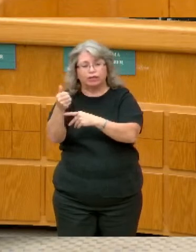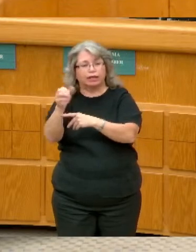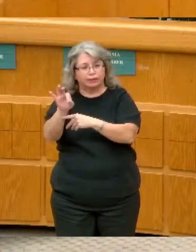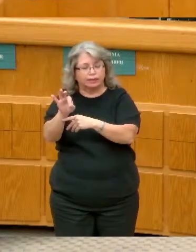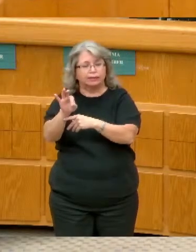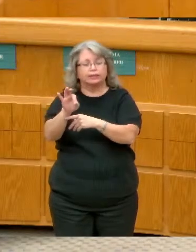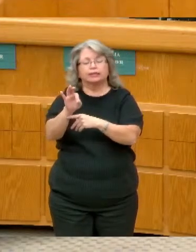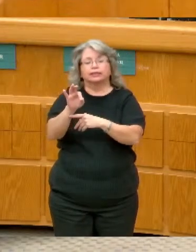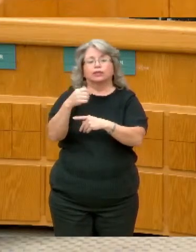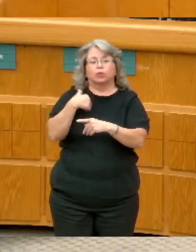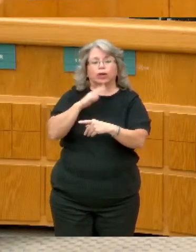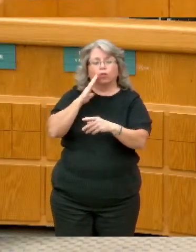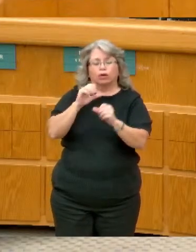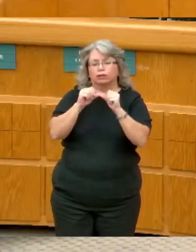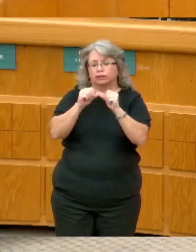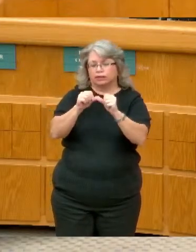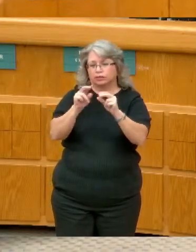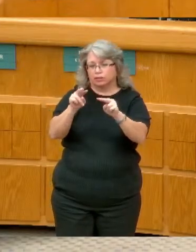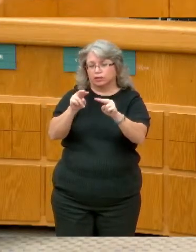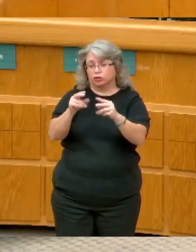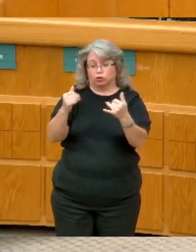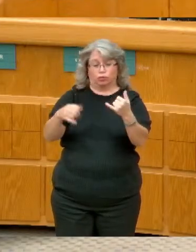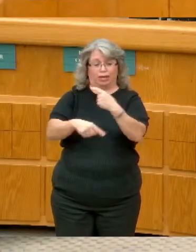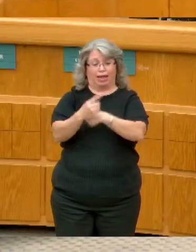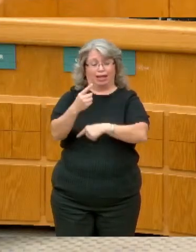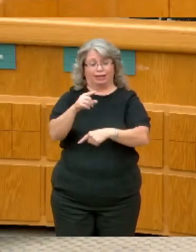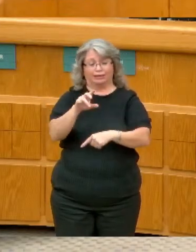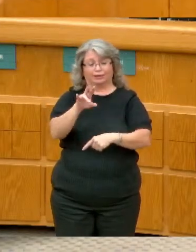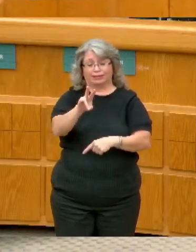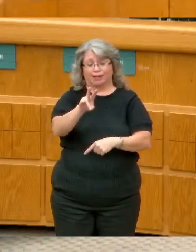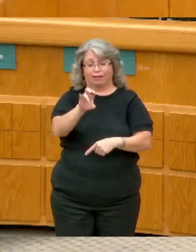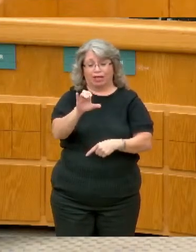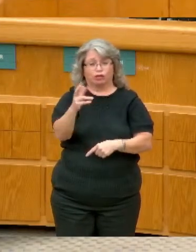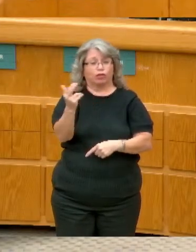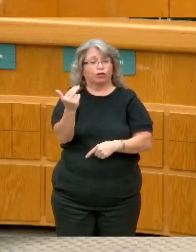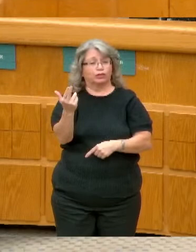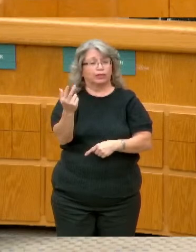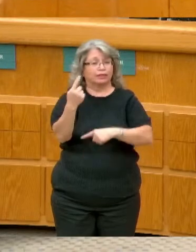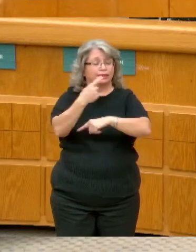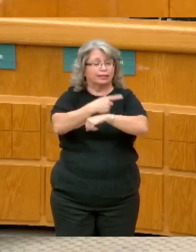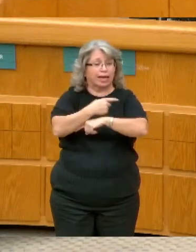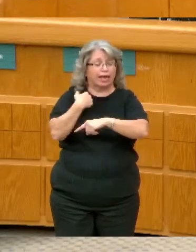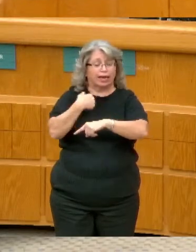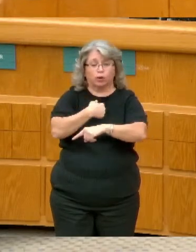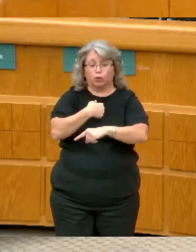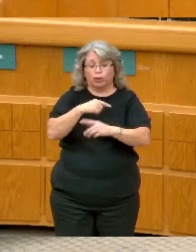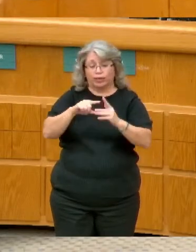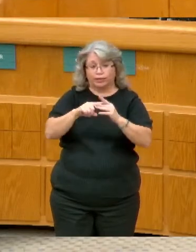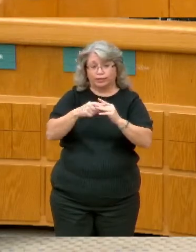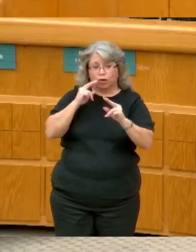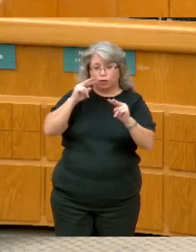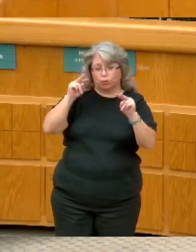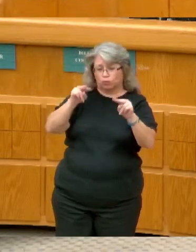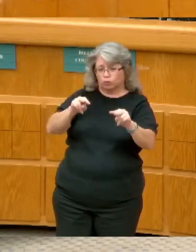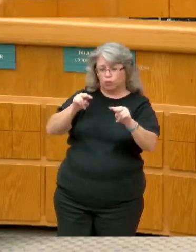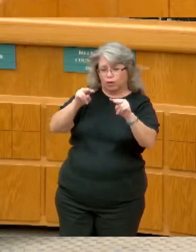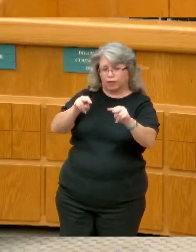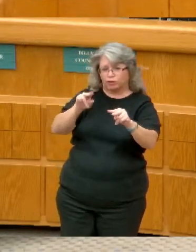the 713th day since we actually started at the health district monitoring this